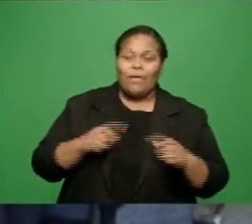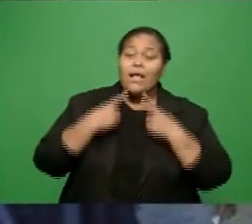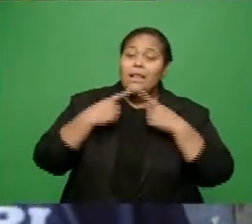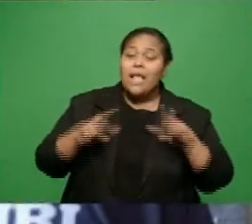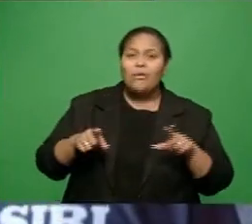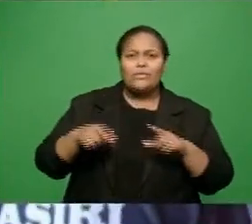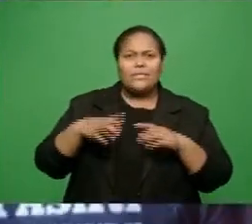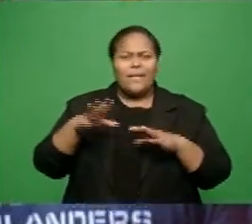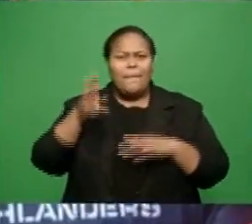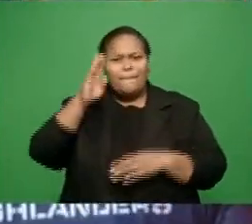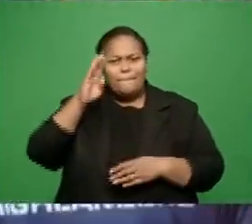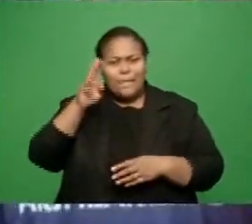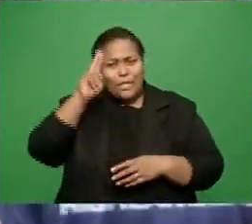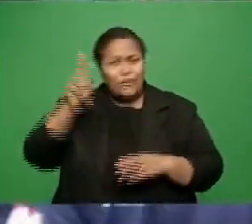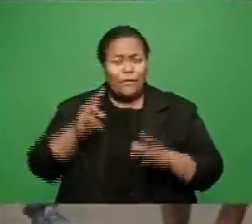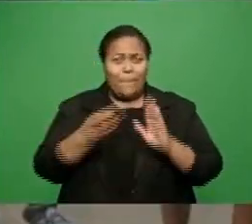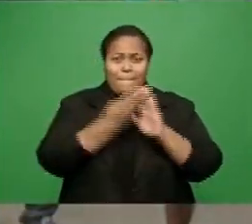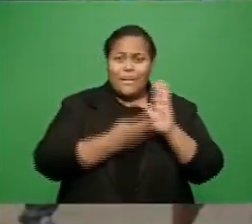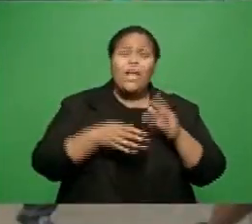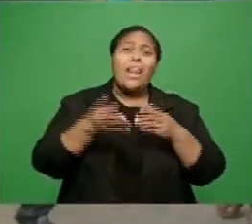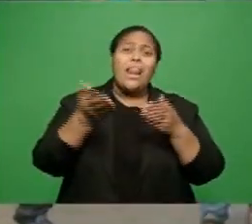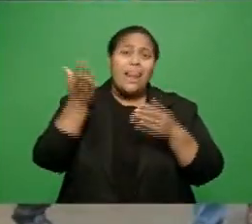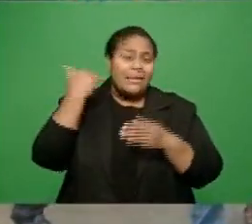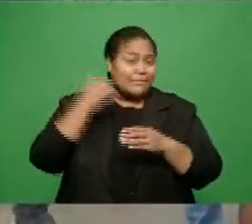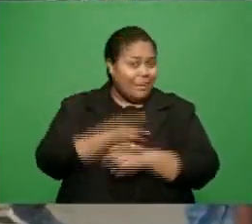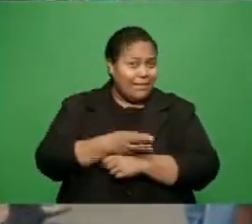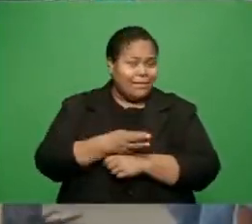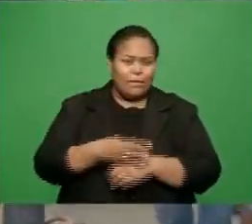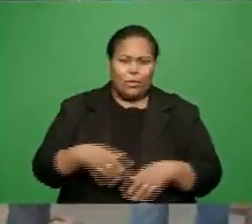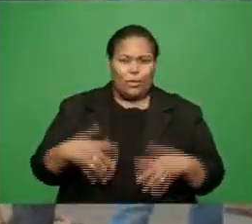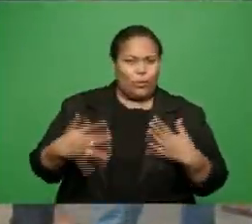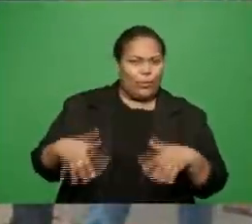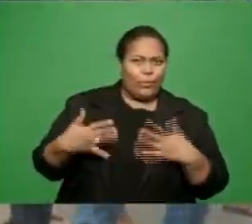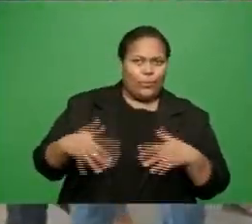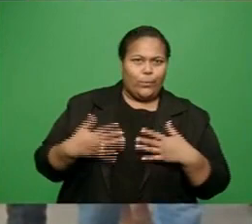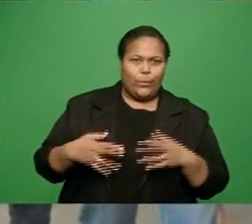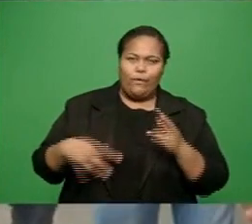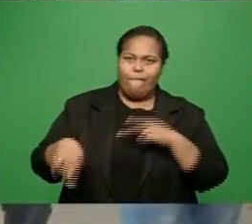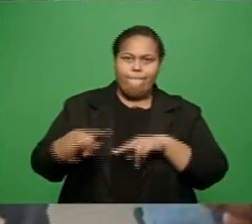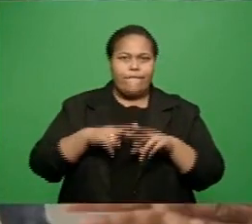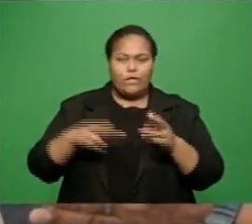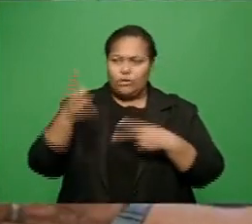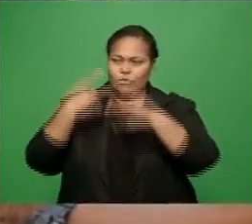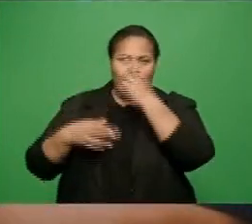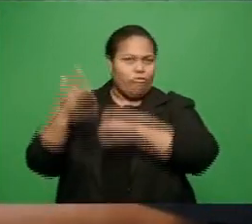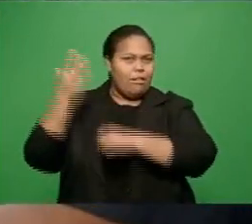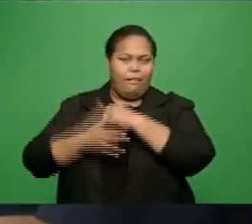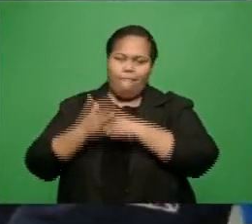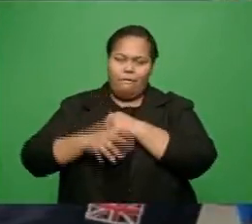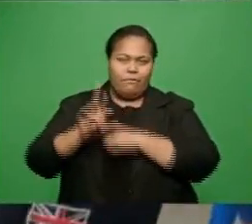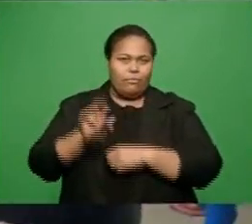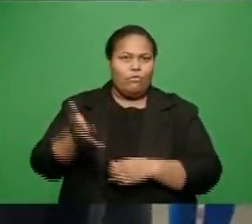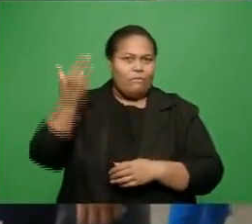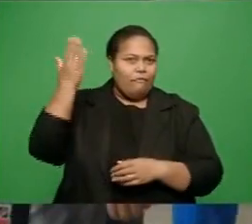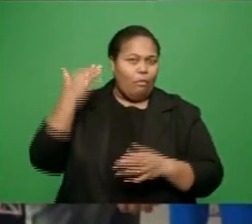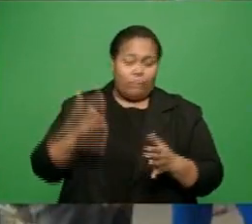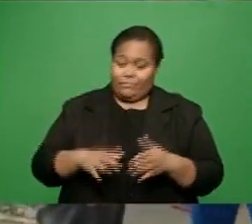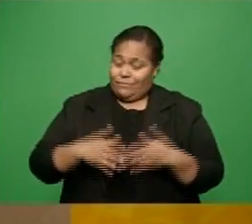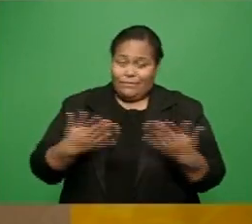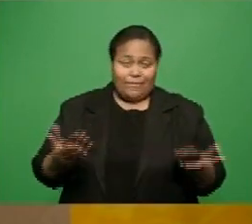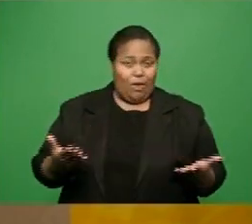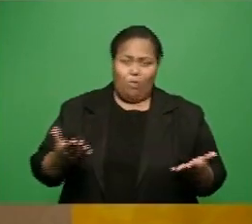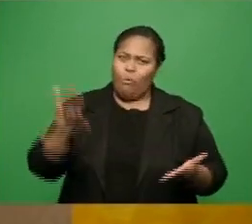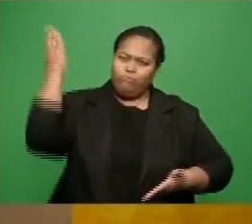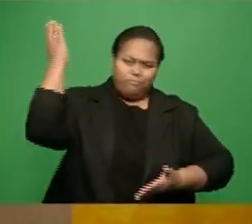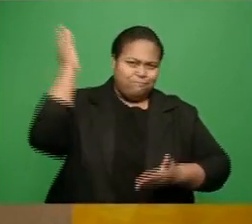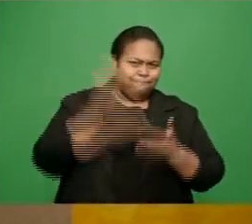in Fijian history. It was a budget designed with businesses like the merge top of mind. It slashed